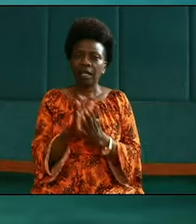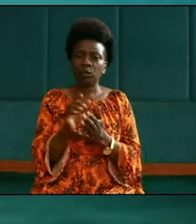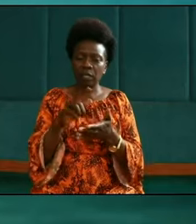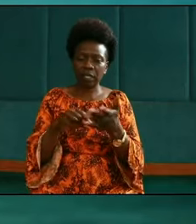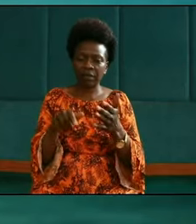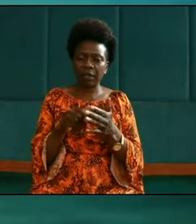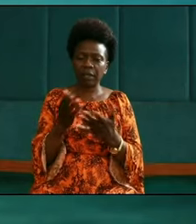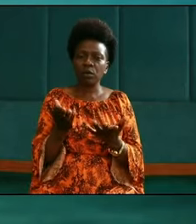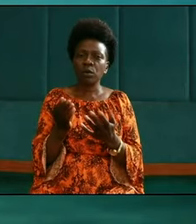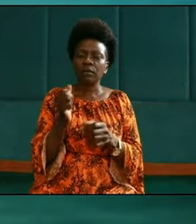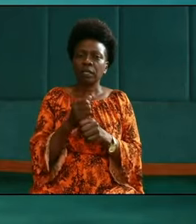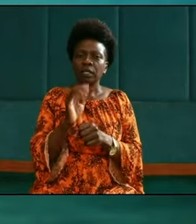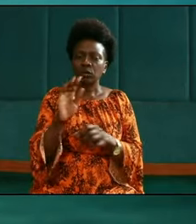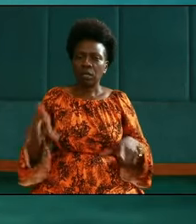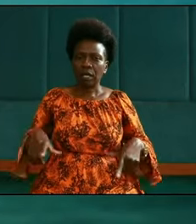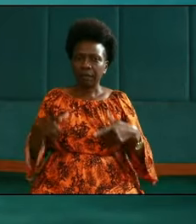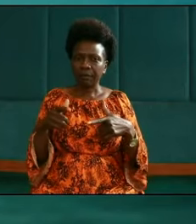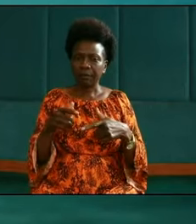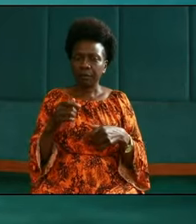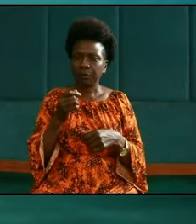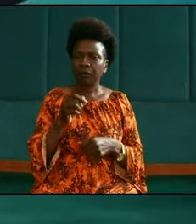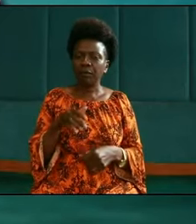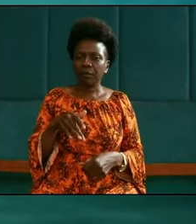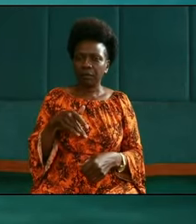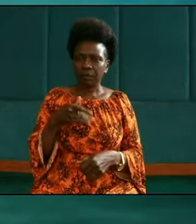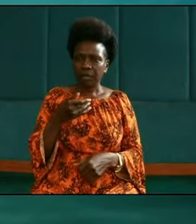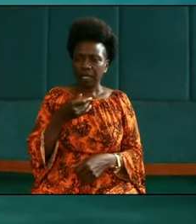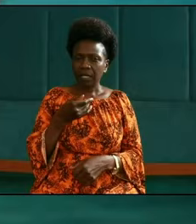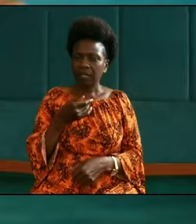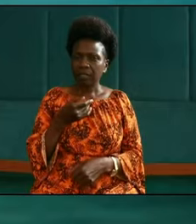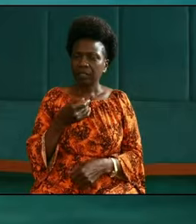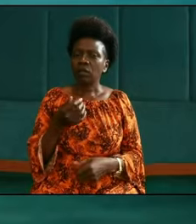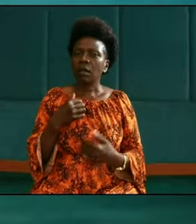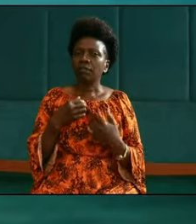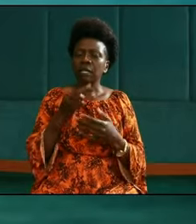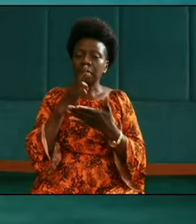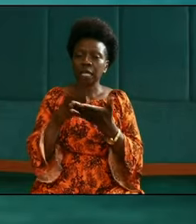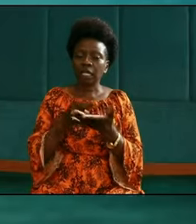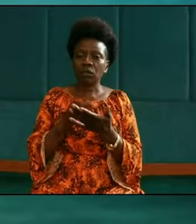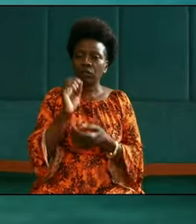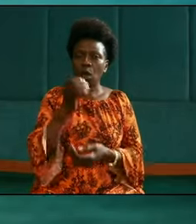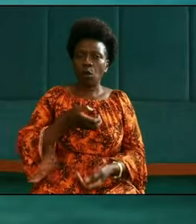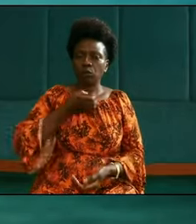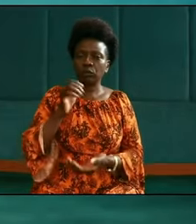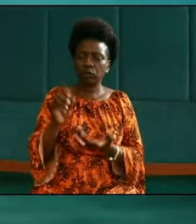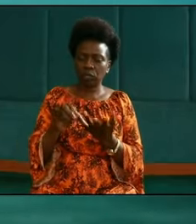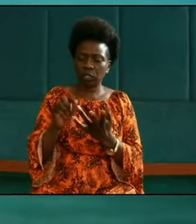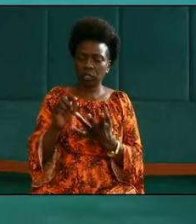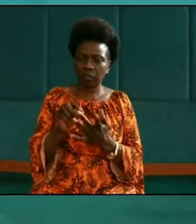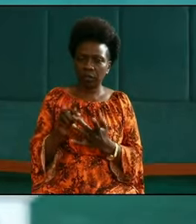you may think it is the consequences of your sin, consequences of your wrong choices,